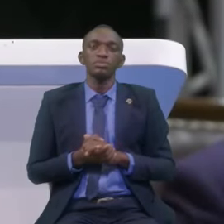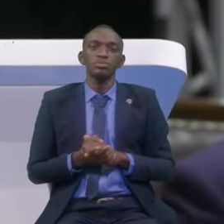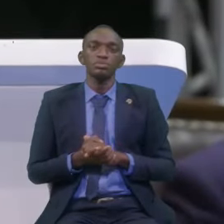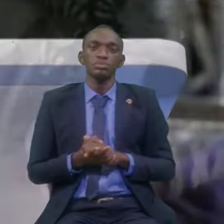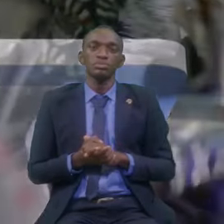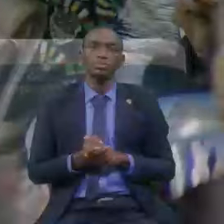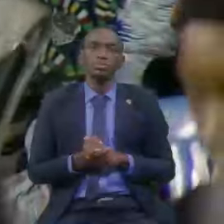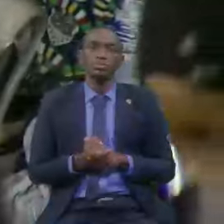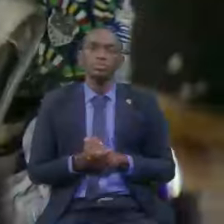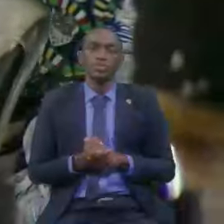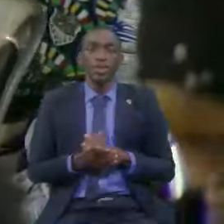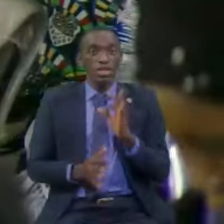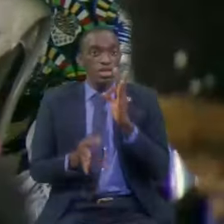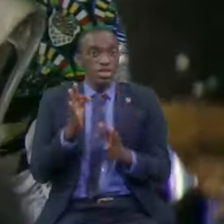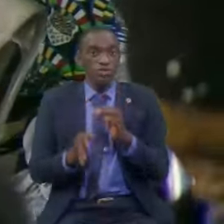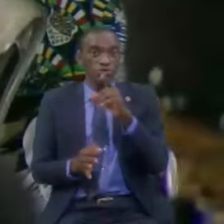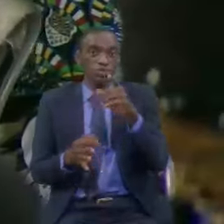If you are true,